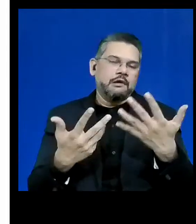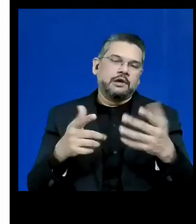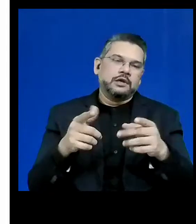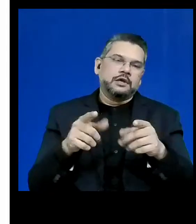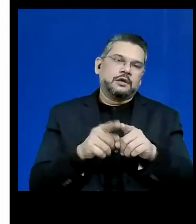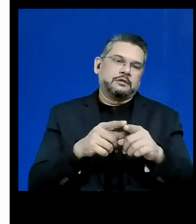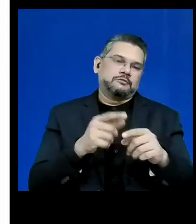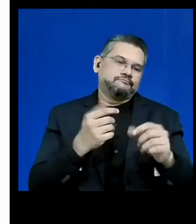appropriate